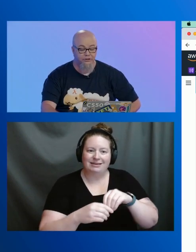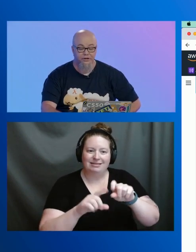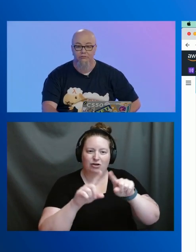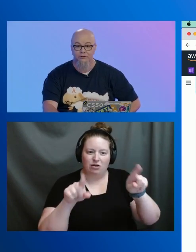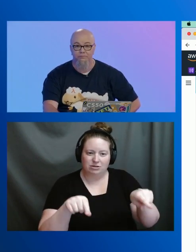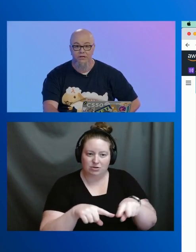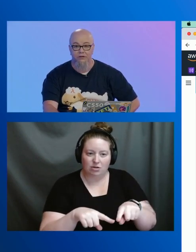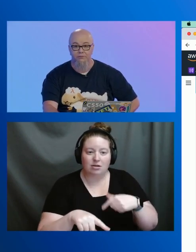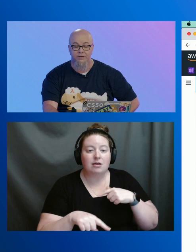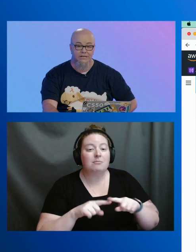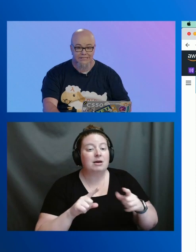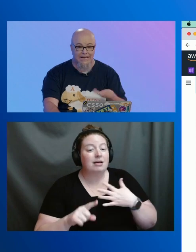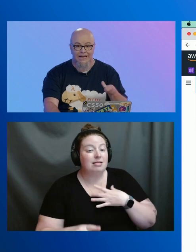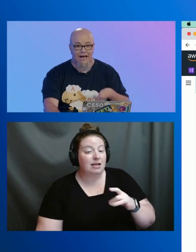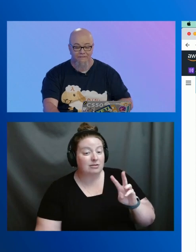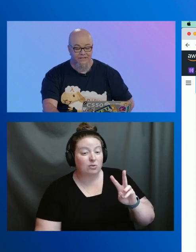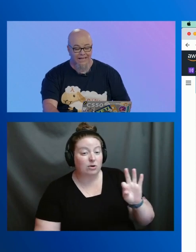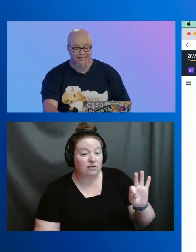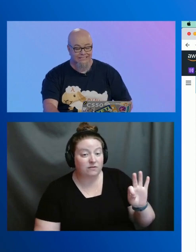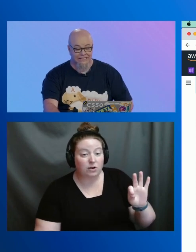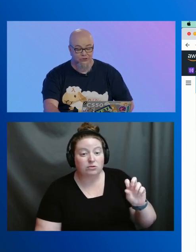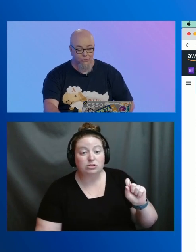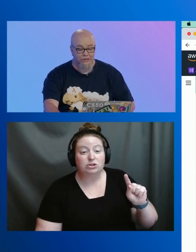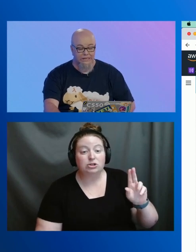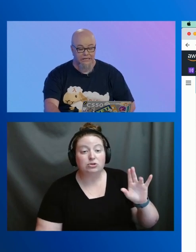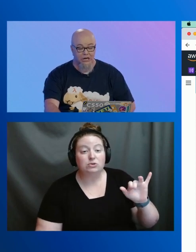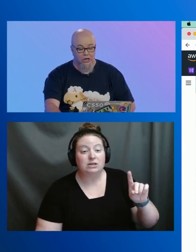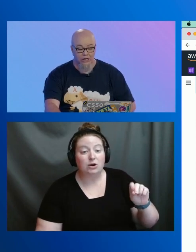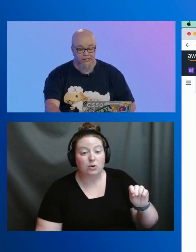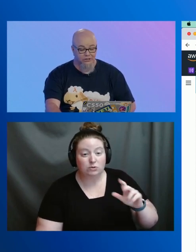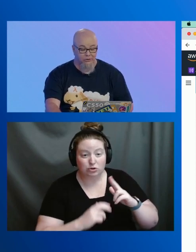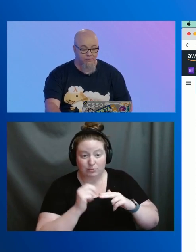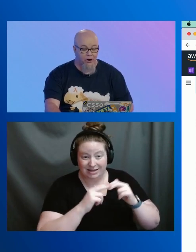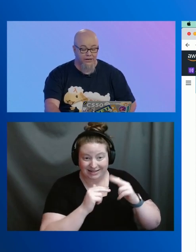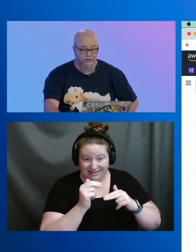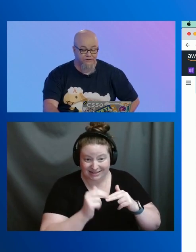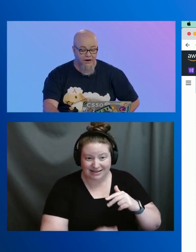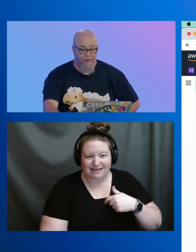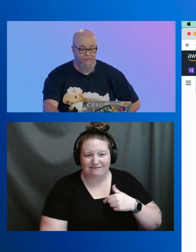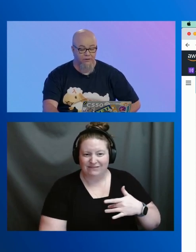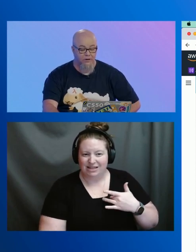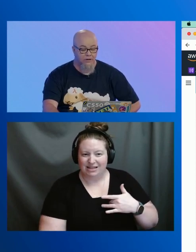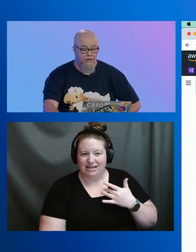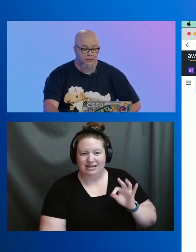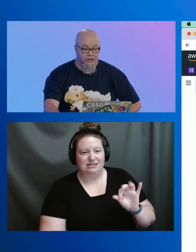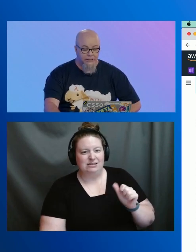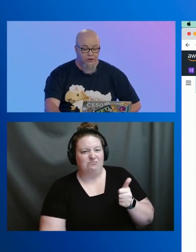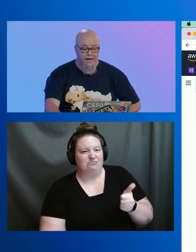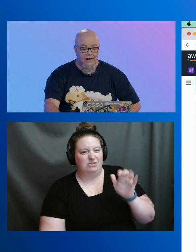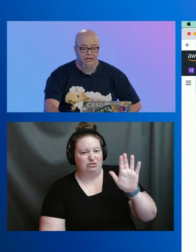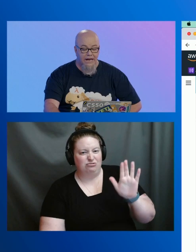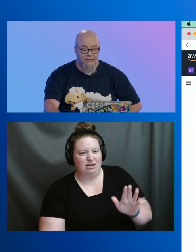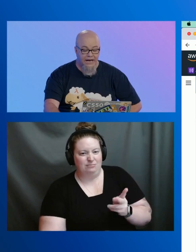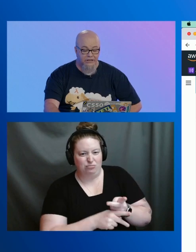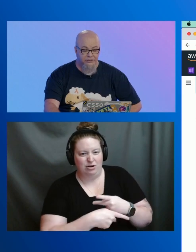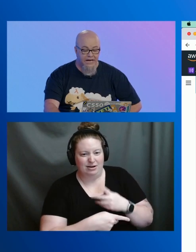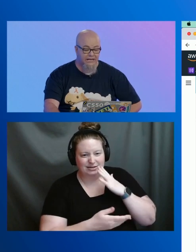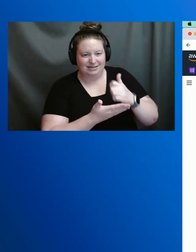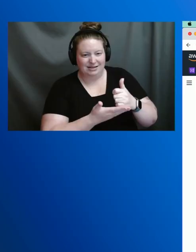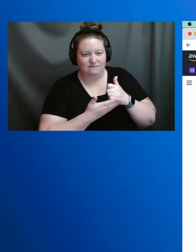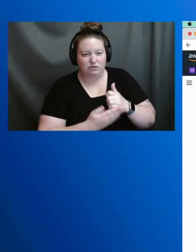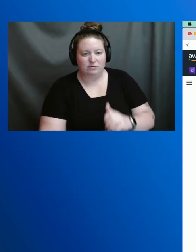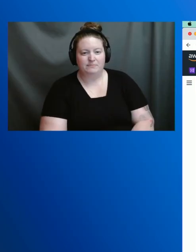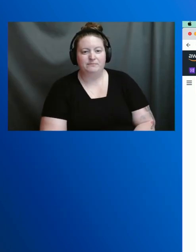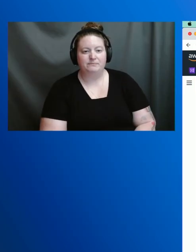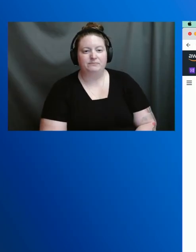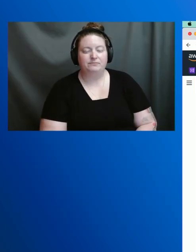Workflow Studio to build, because I feel like it's really, it's a great product, so it's very helpful. So let's go ahead and kind of do the idea.